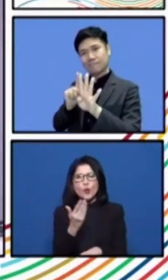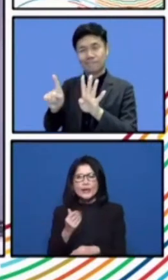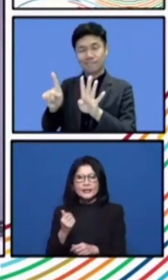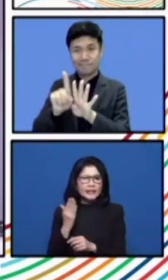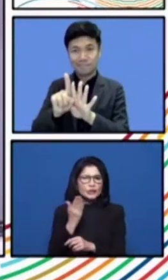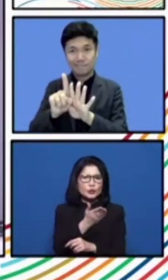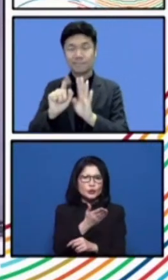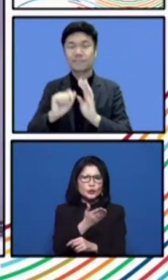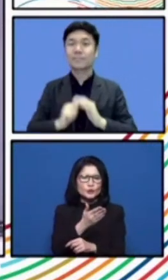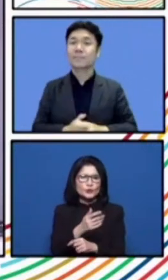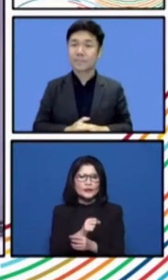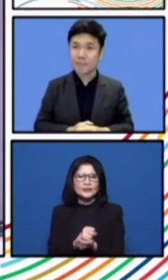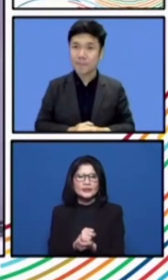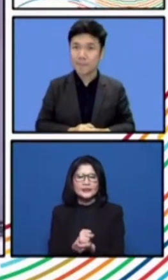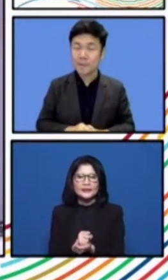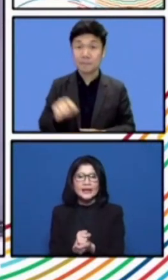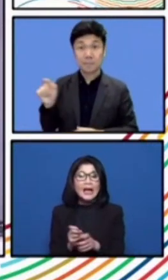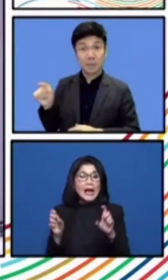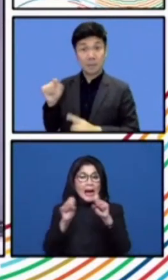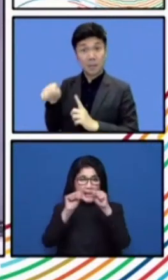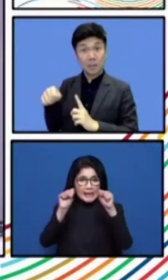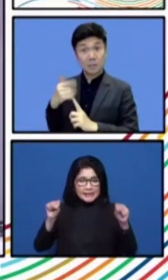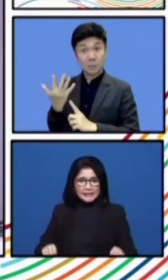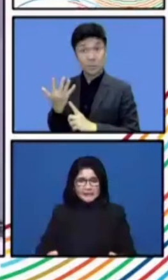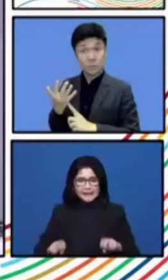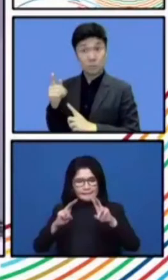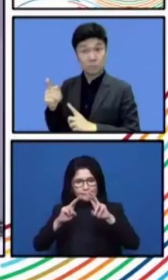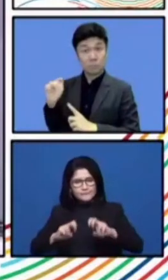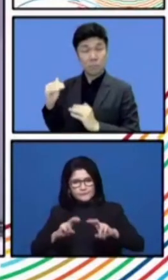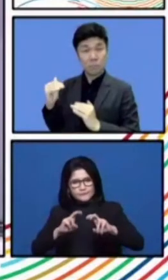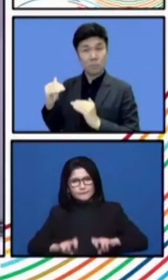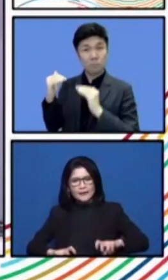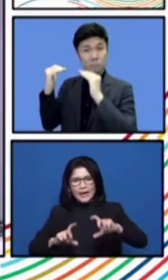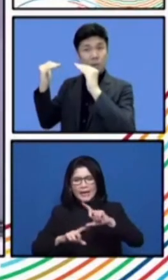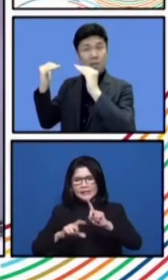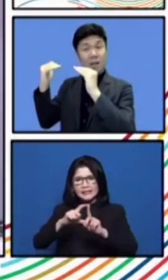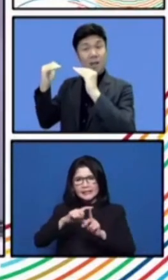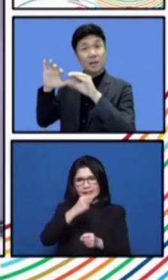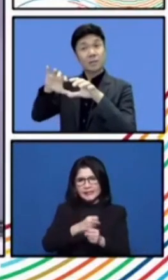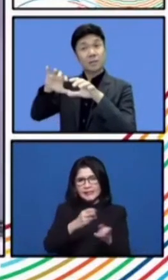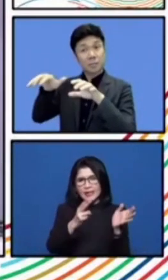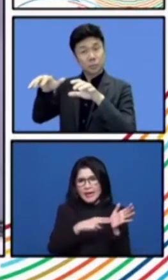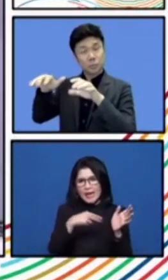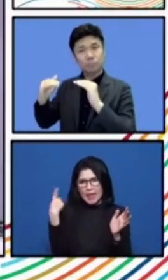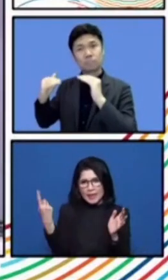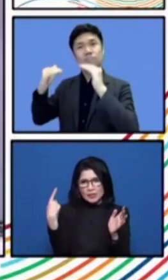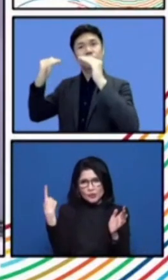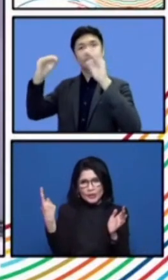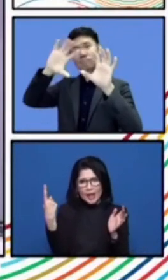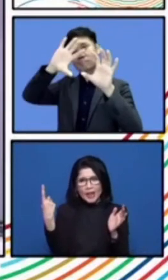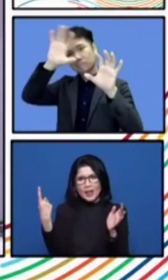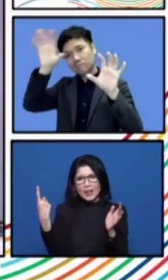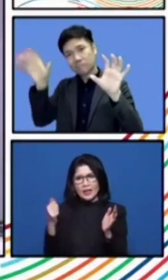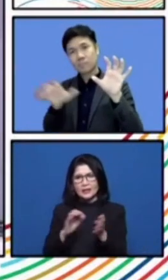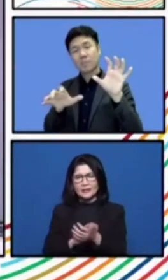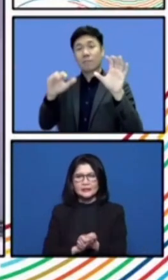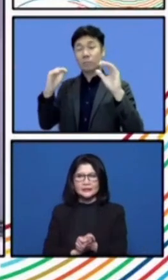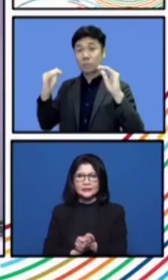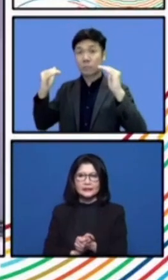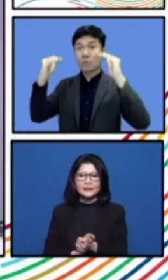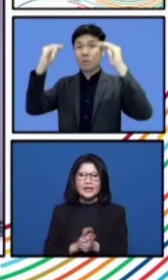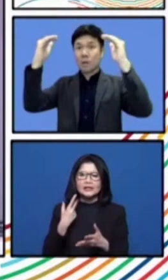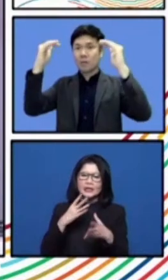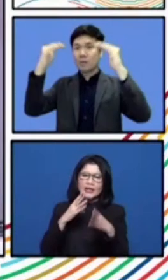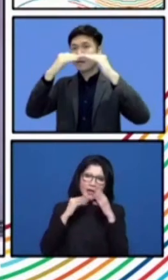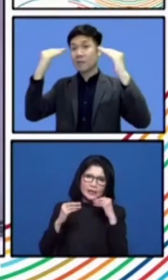mechanisms at the national level through to Regional up to a high level political forms of a voluntary National reviews